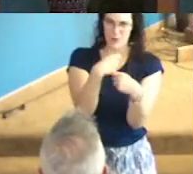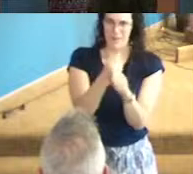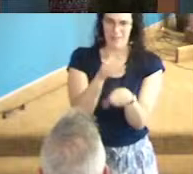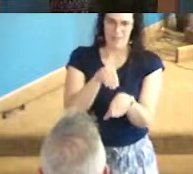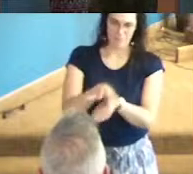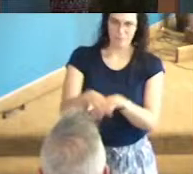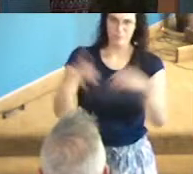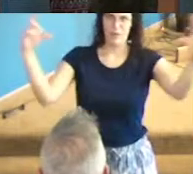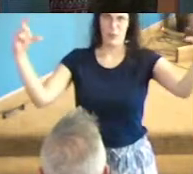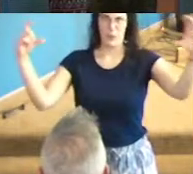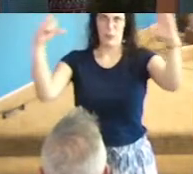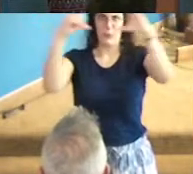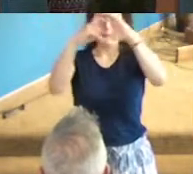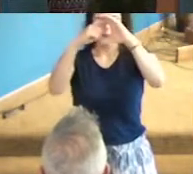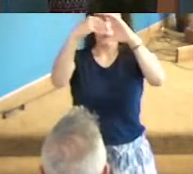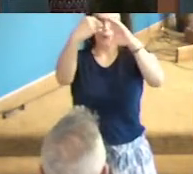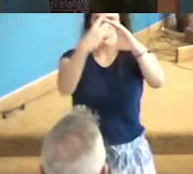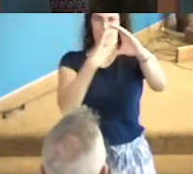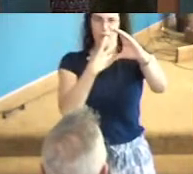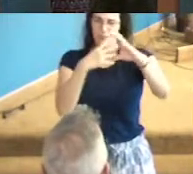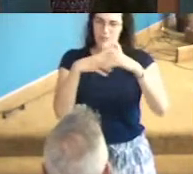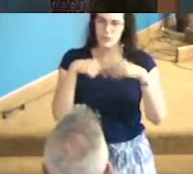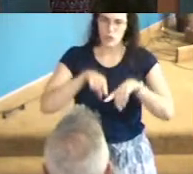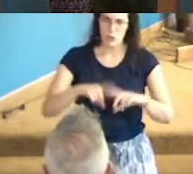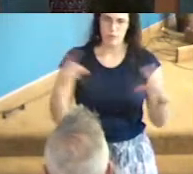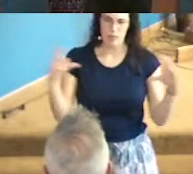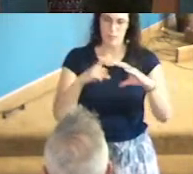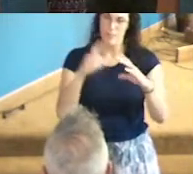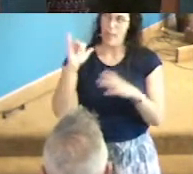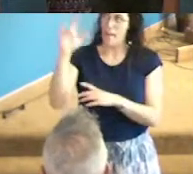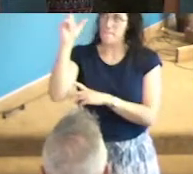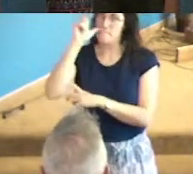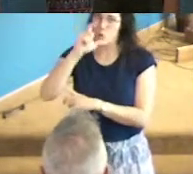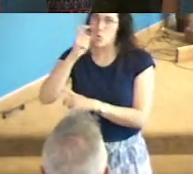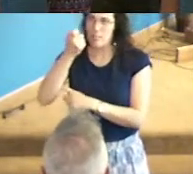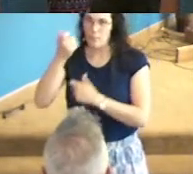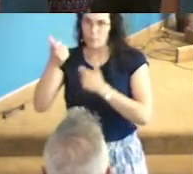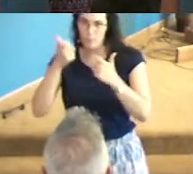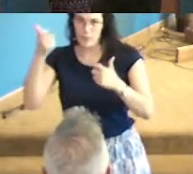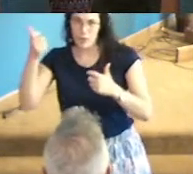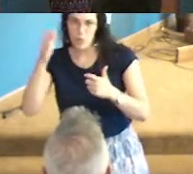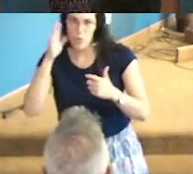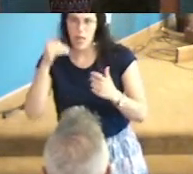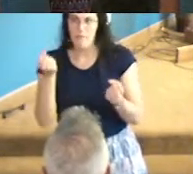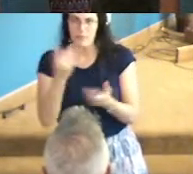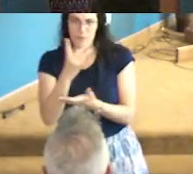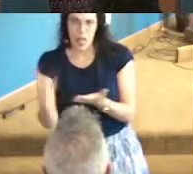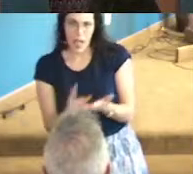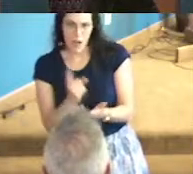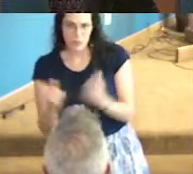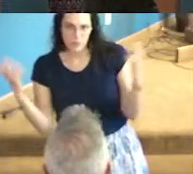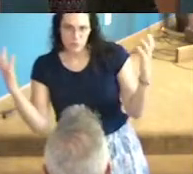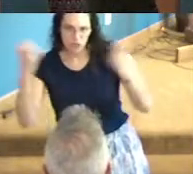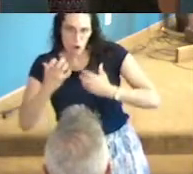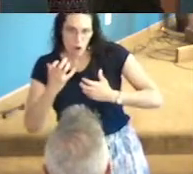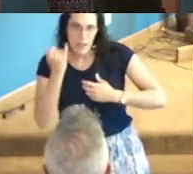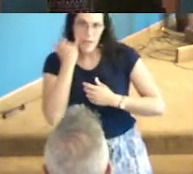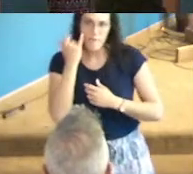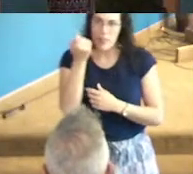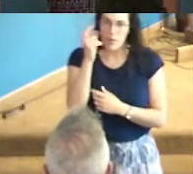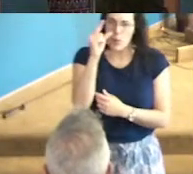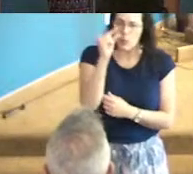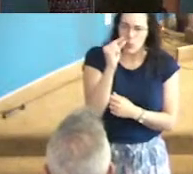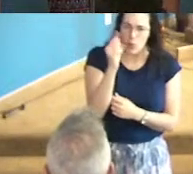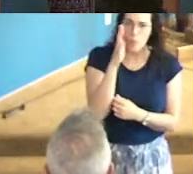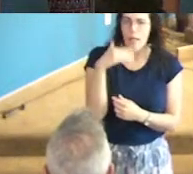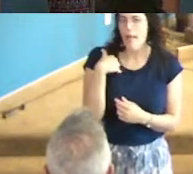we saw during the eclipse. That if the moon had been a little bigger, we would have had hours of darkness. And if the moon had been a little smaller, just